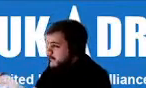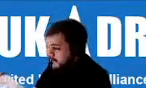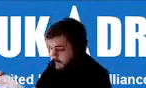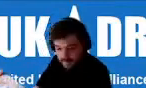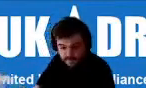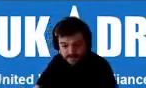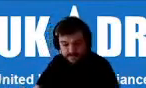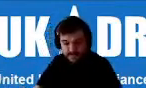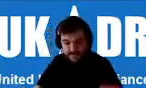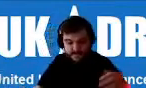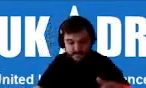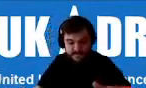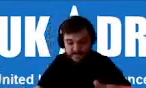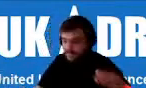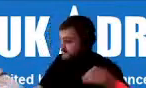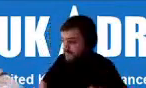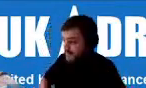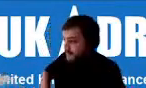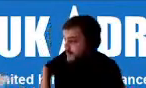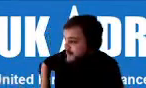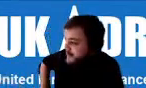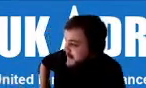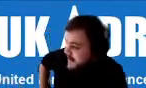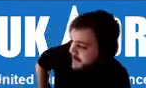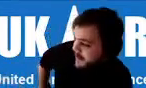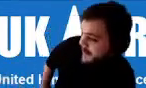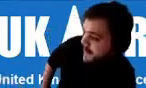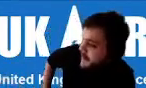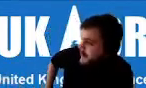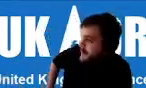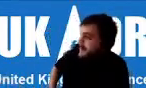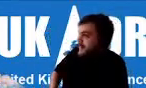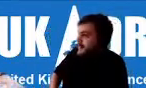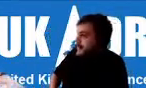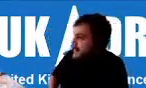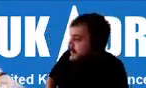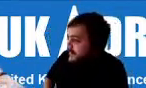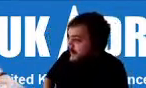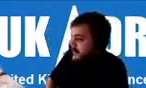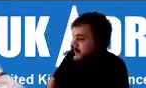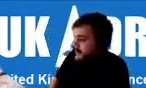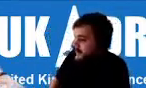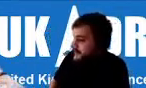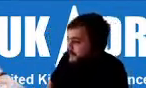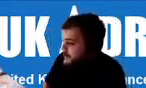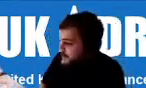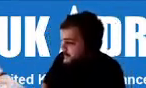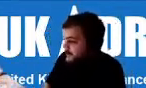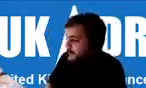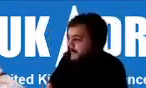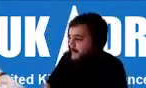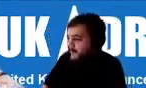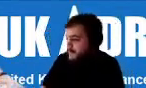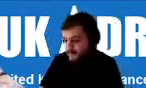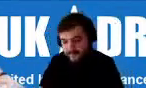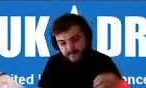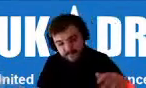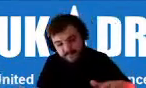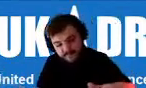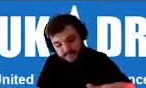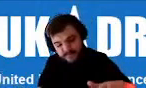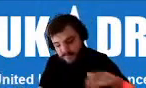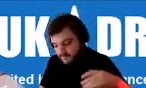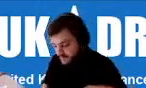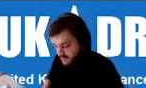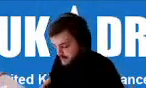Ashley, do you have any other question that you want to ask? That's everything. Okay, so I just want to say a